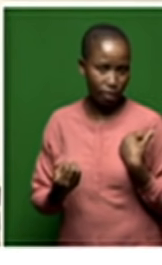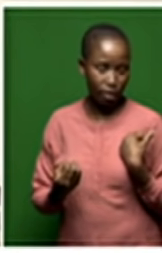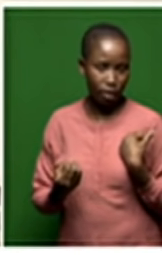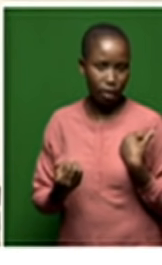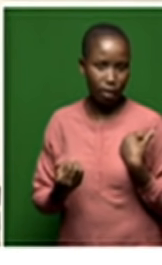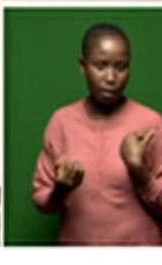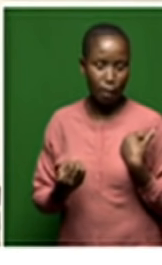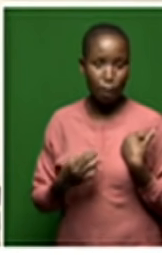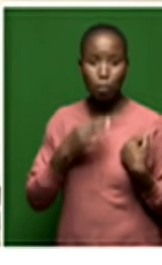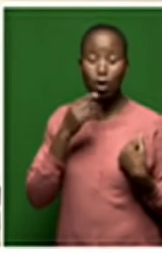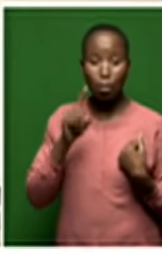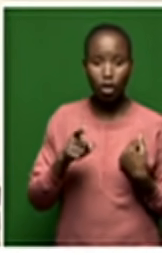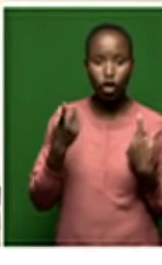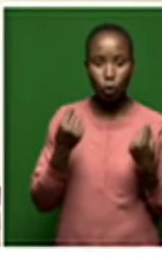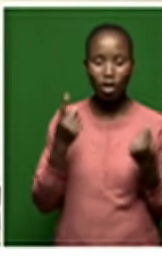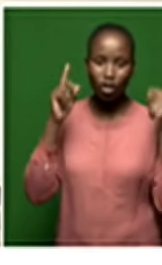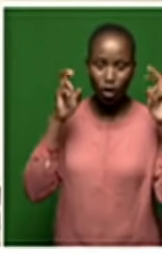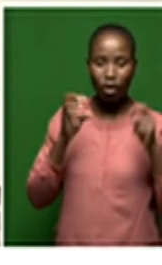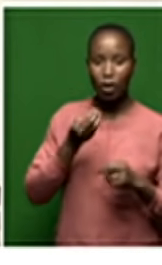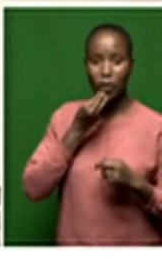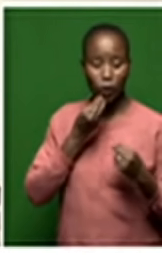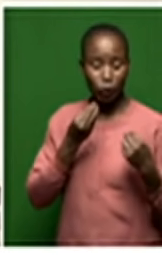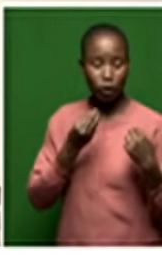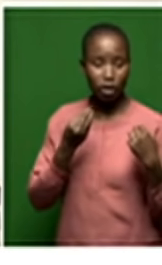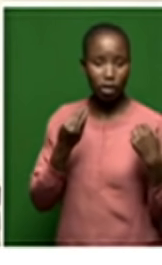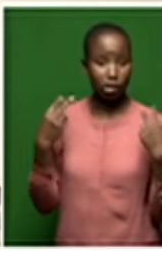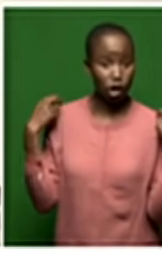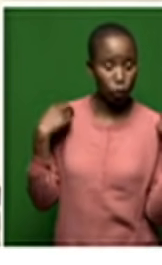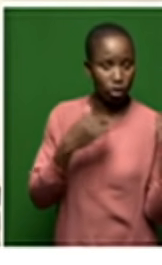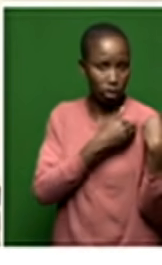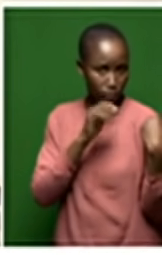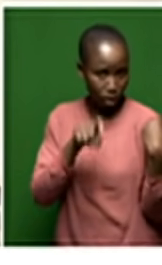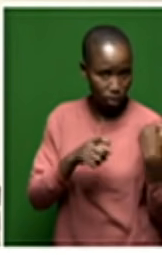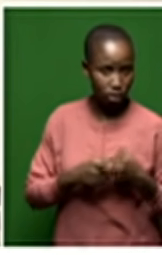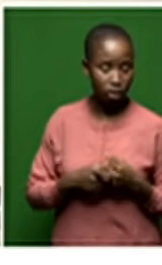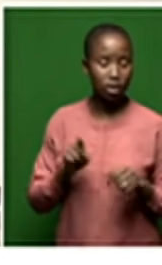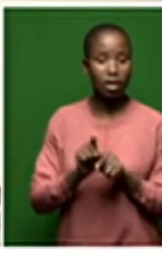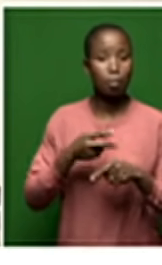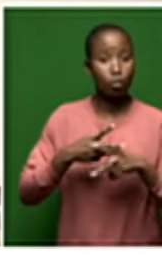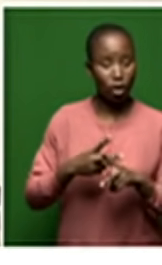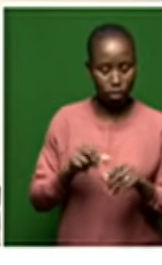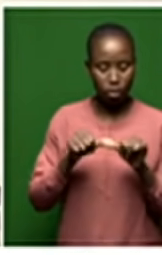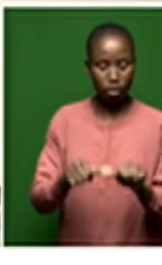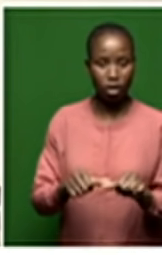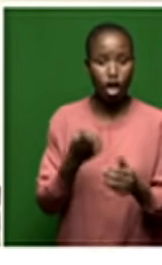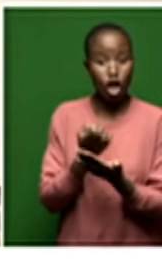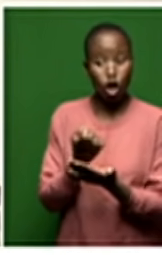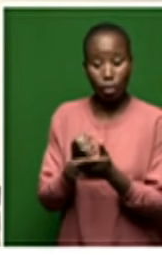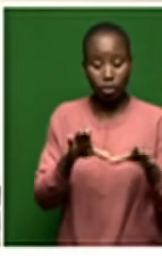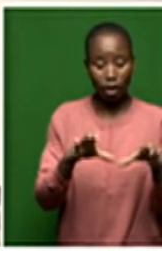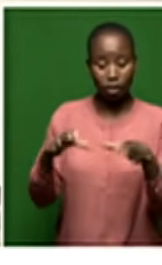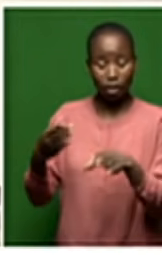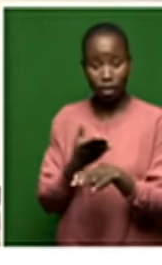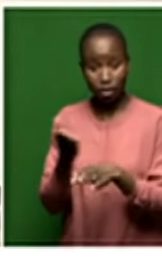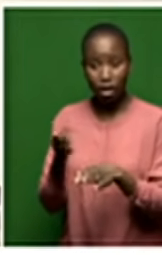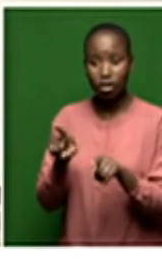disrupt food security. We ensure that this agricultural production continues, that the economic sectors